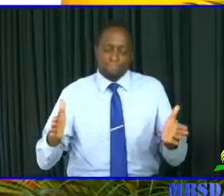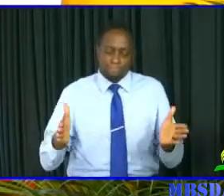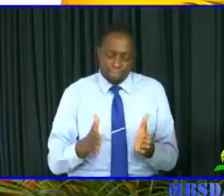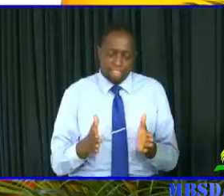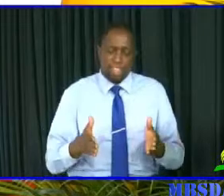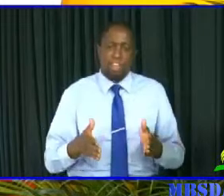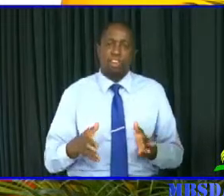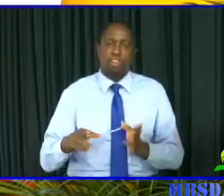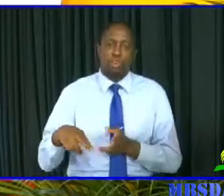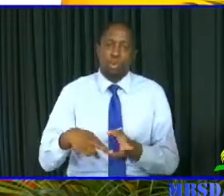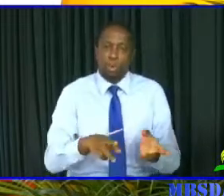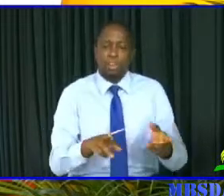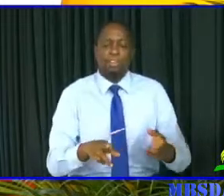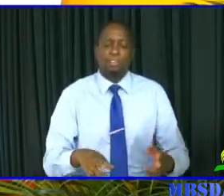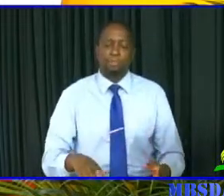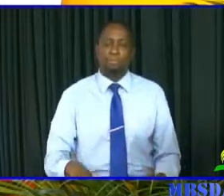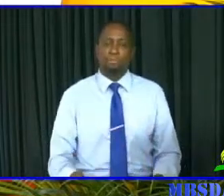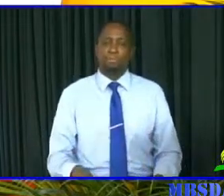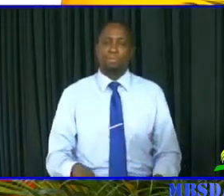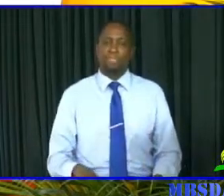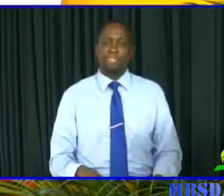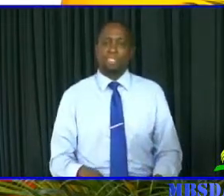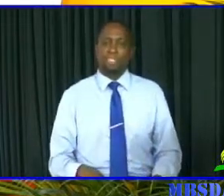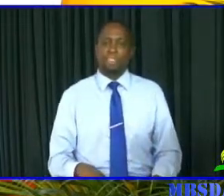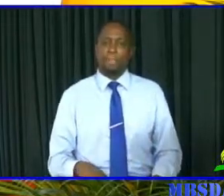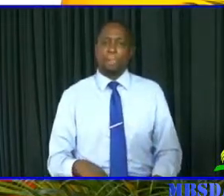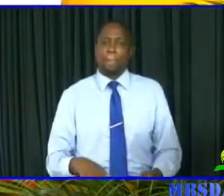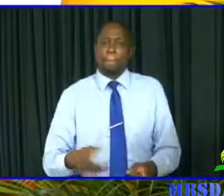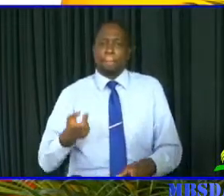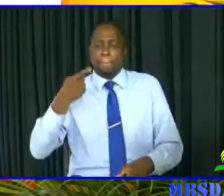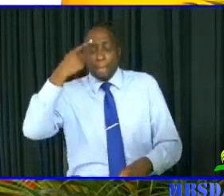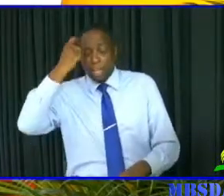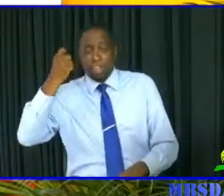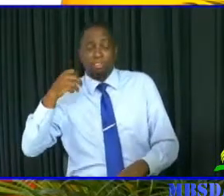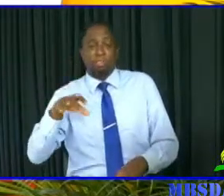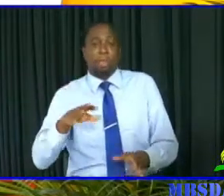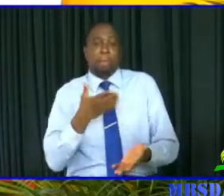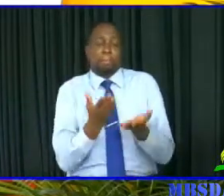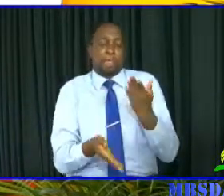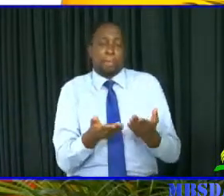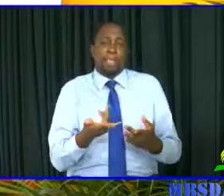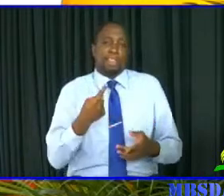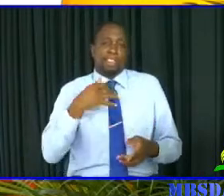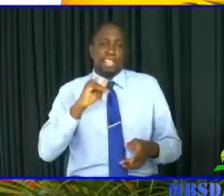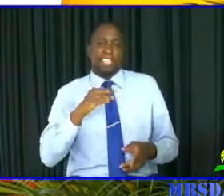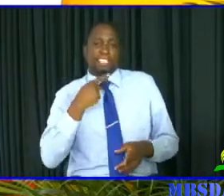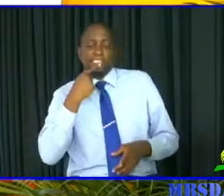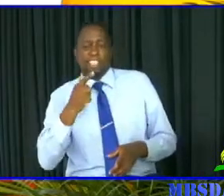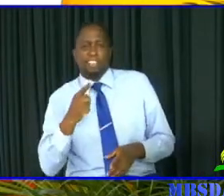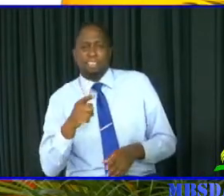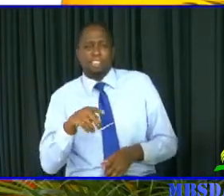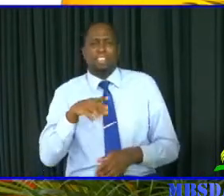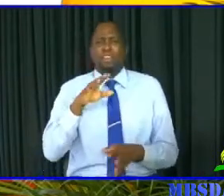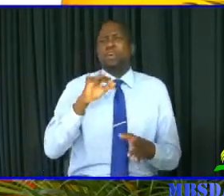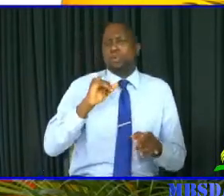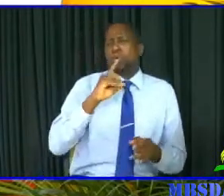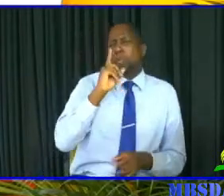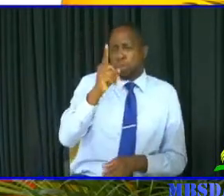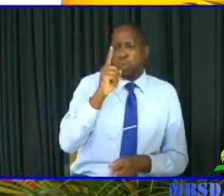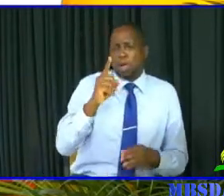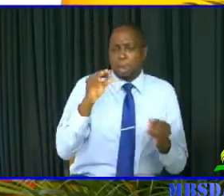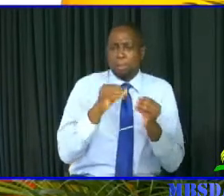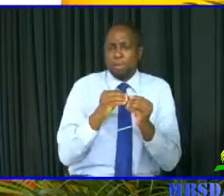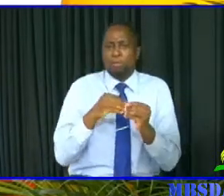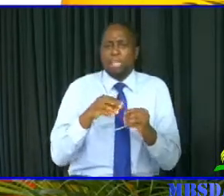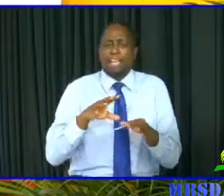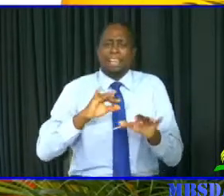some people are saying just one last party. I want to let you know that you do not know what may happen. I